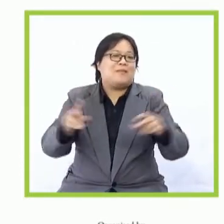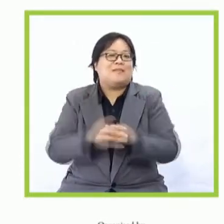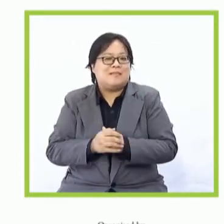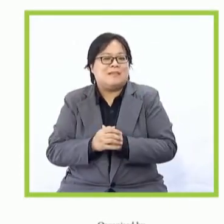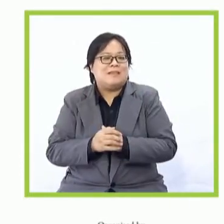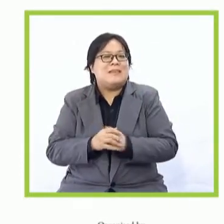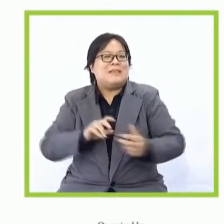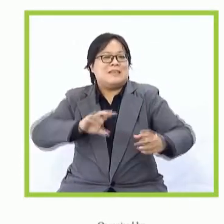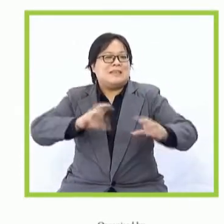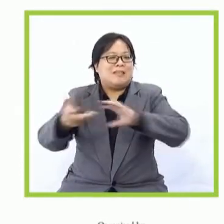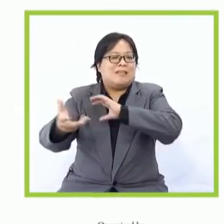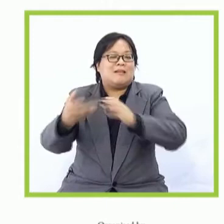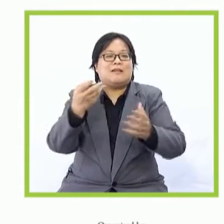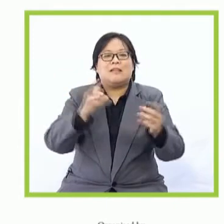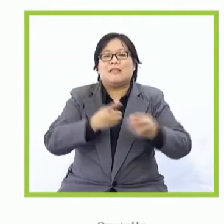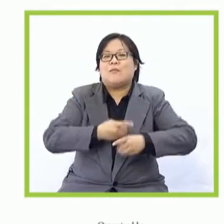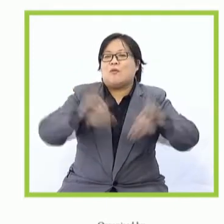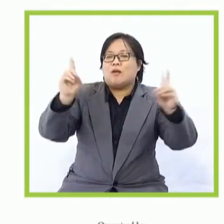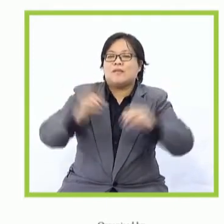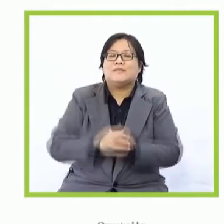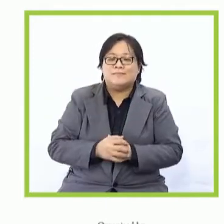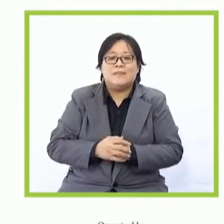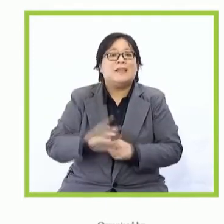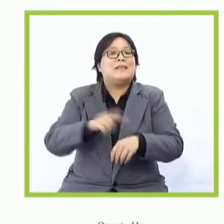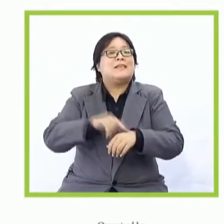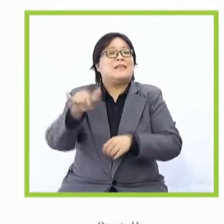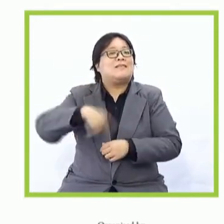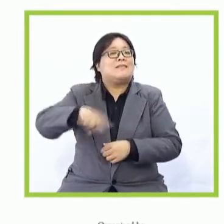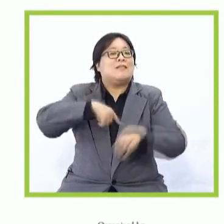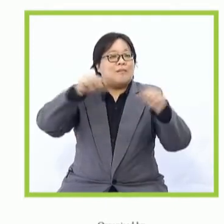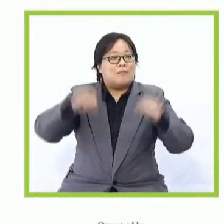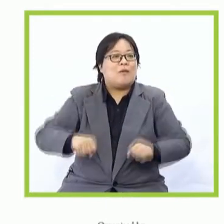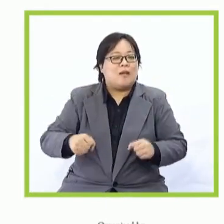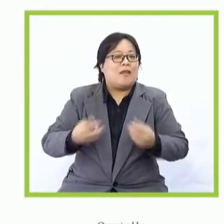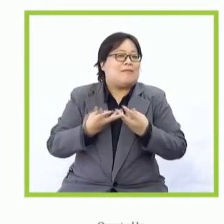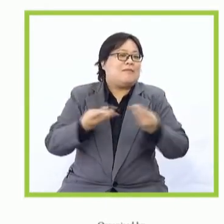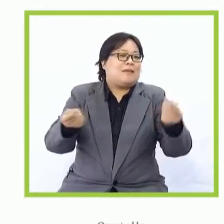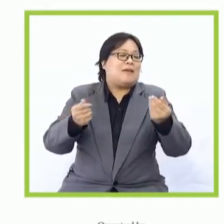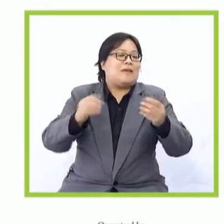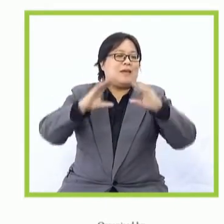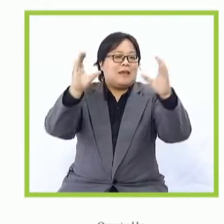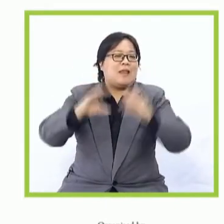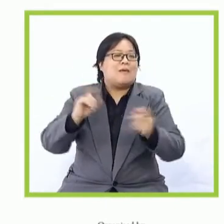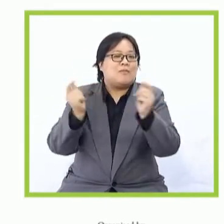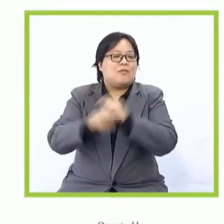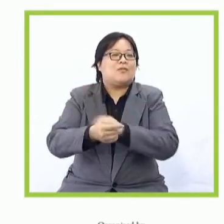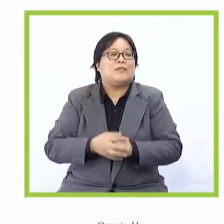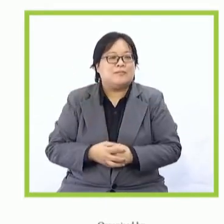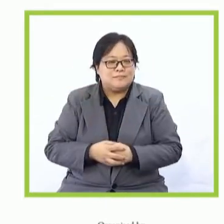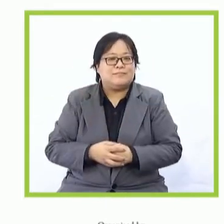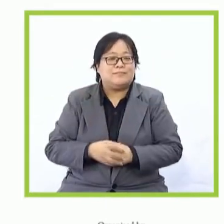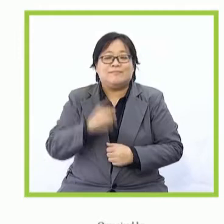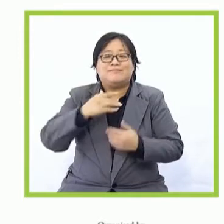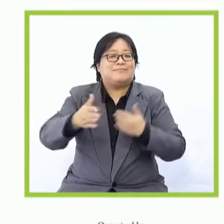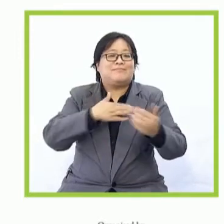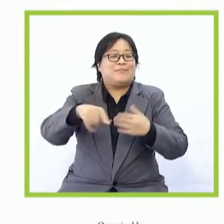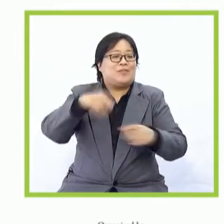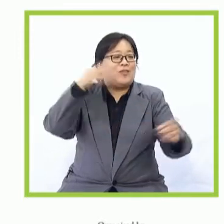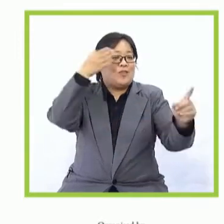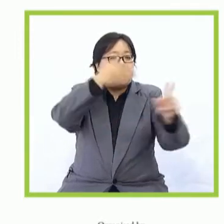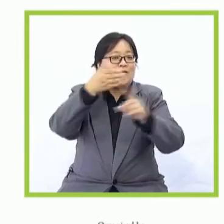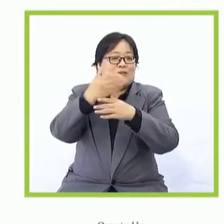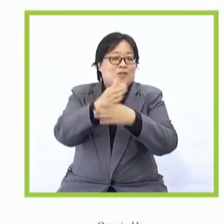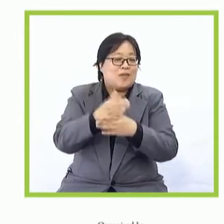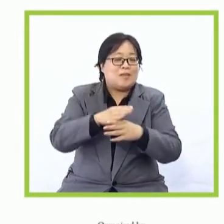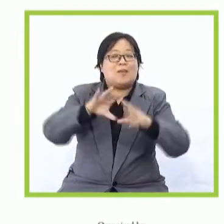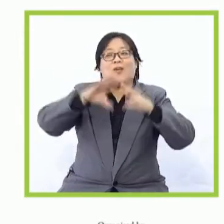hurting democracy. It's holding back our ability to tackle climate change, both because of the huge share of emissions of the global